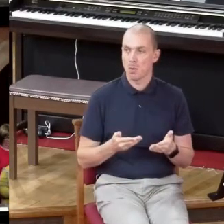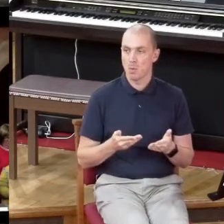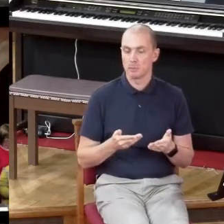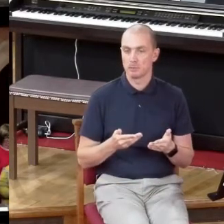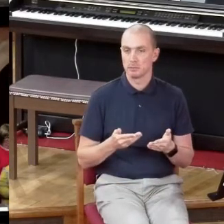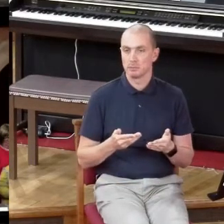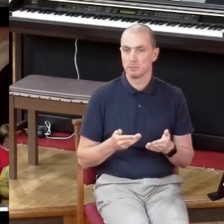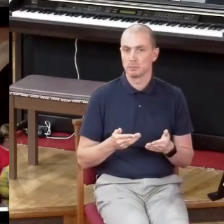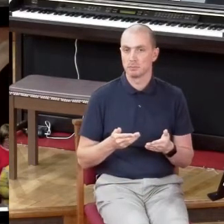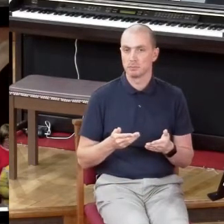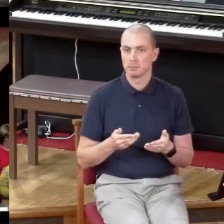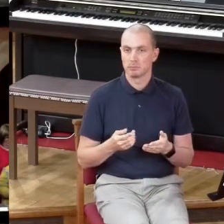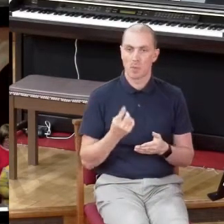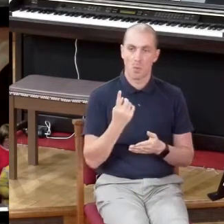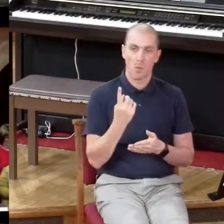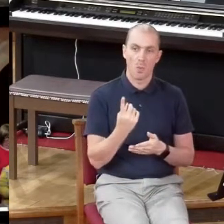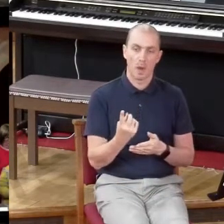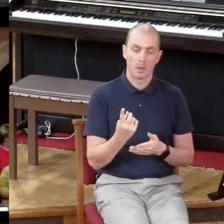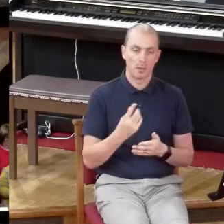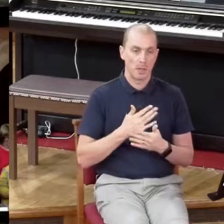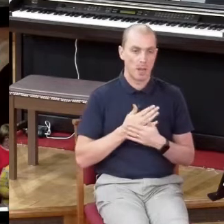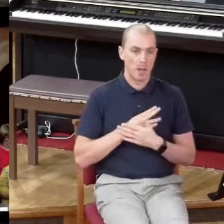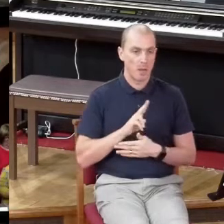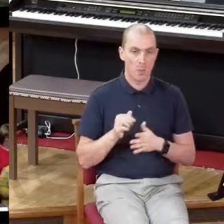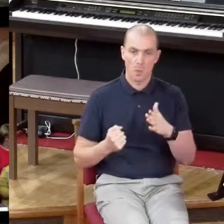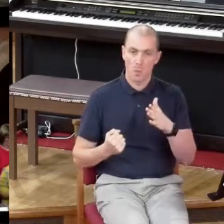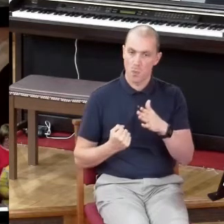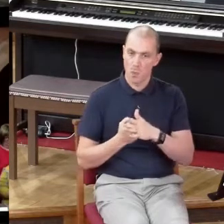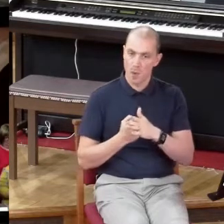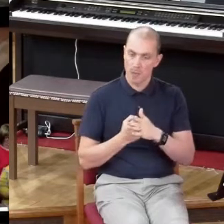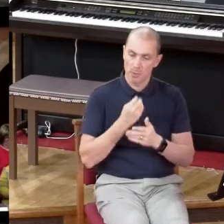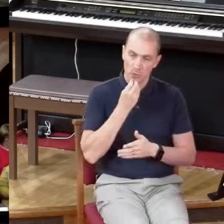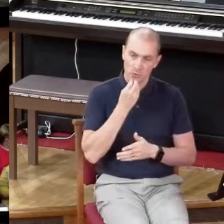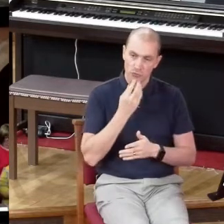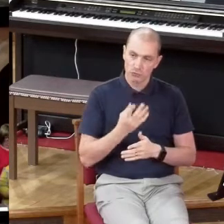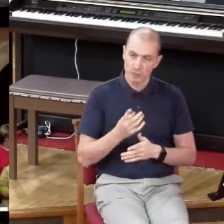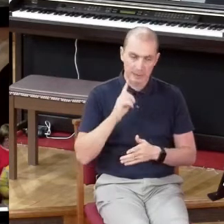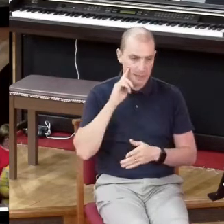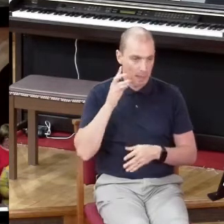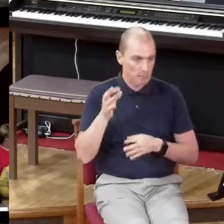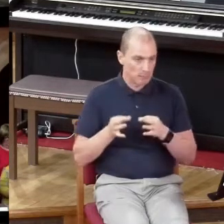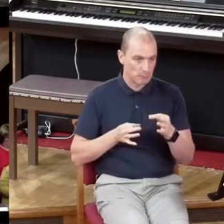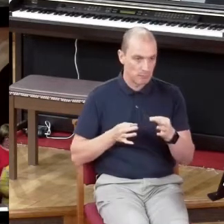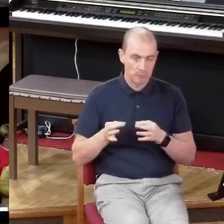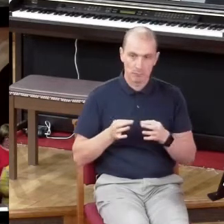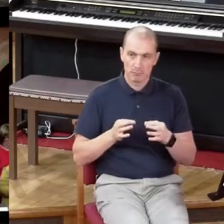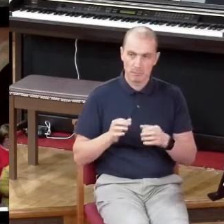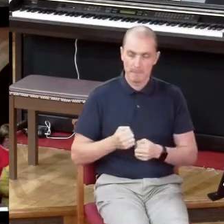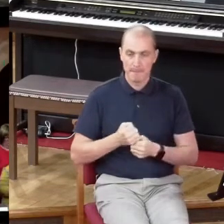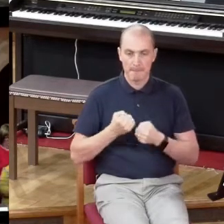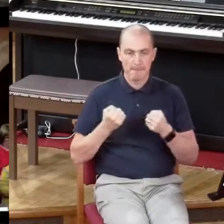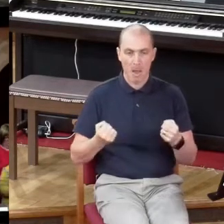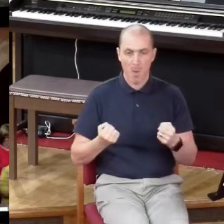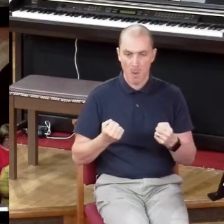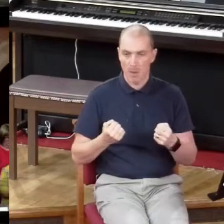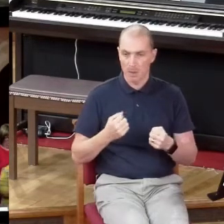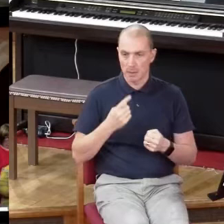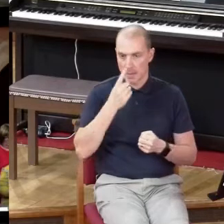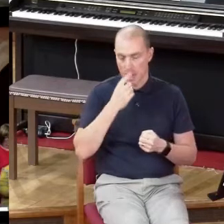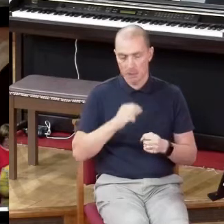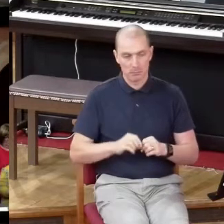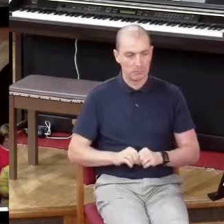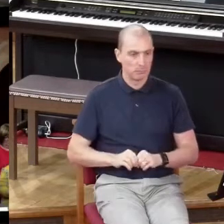Has no limit, whose grace has no measure, whose power has no boundary, be with you. And the blessing